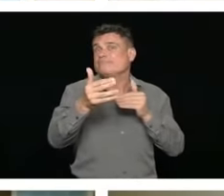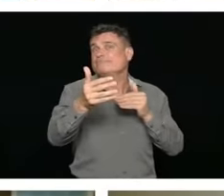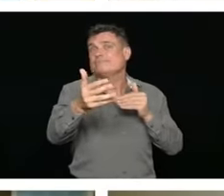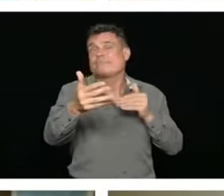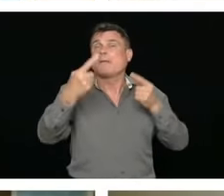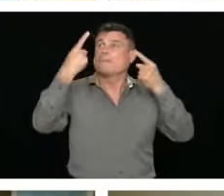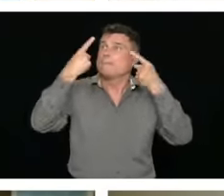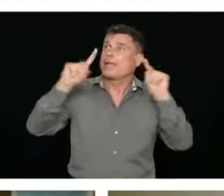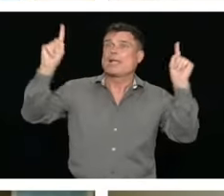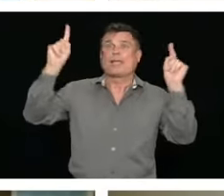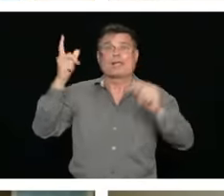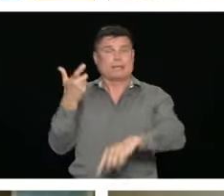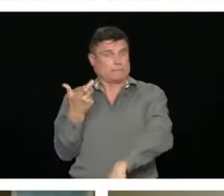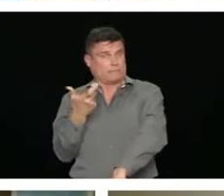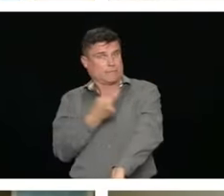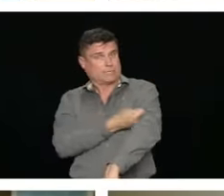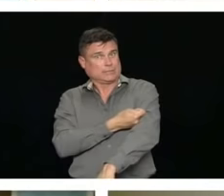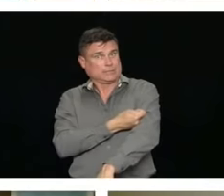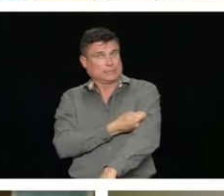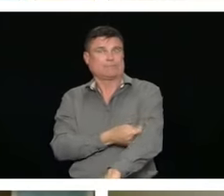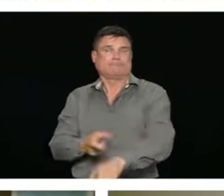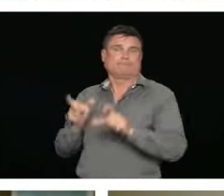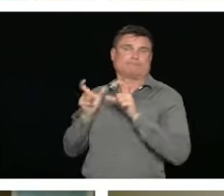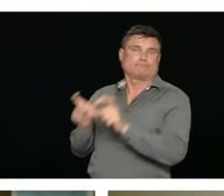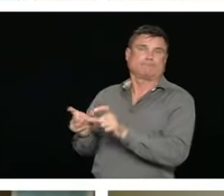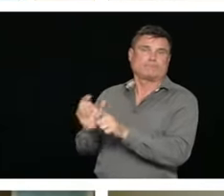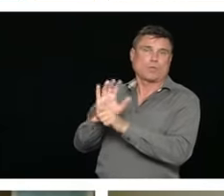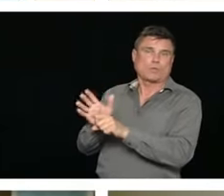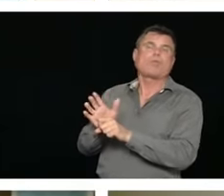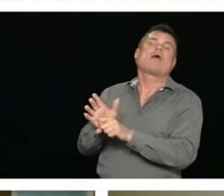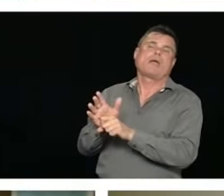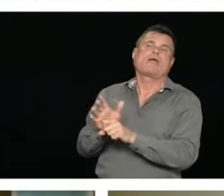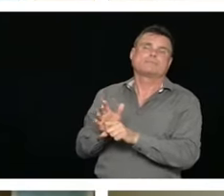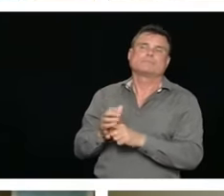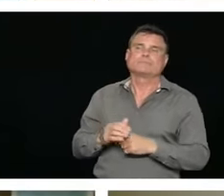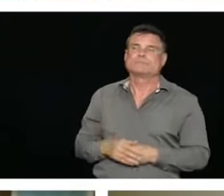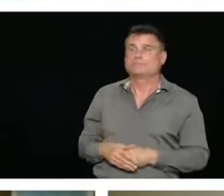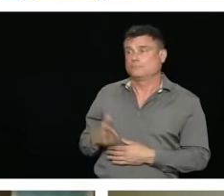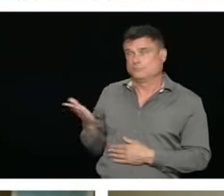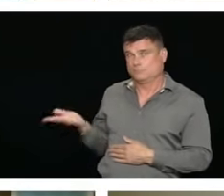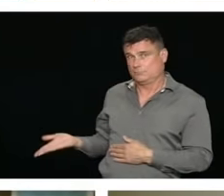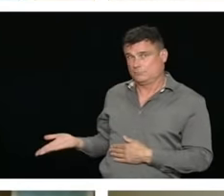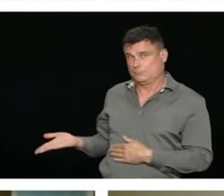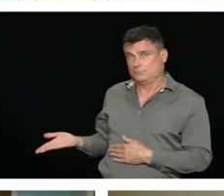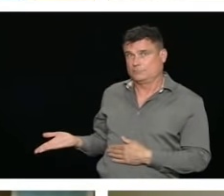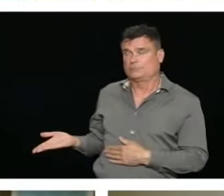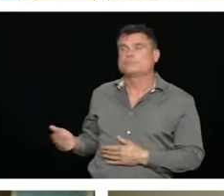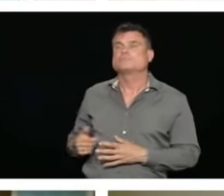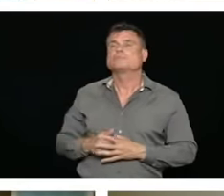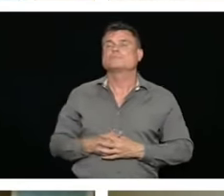good position right now with so few cases to give this a try, to be cautious, to